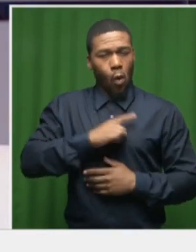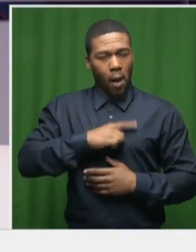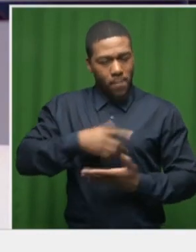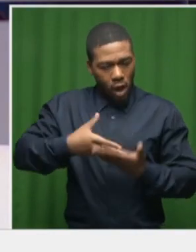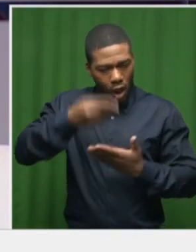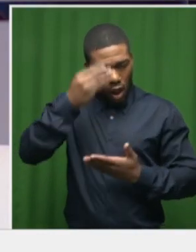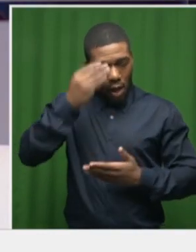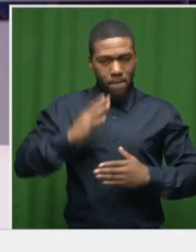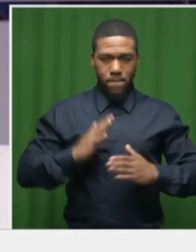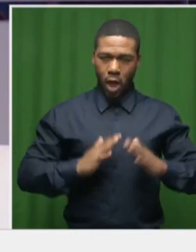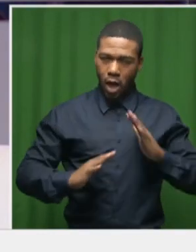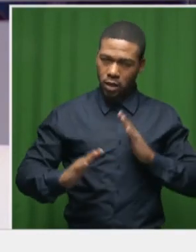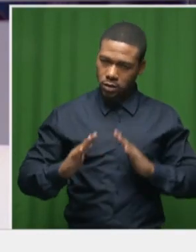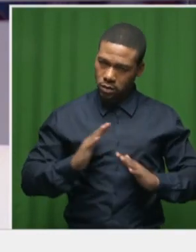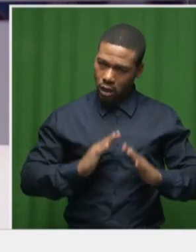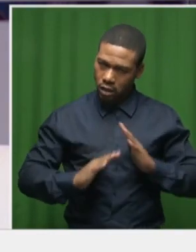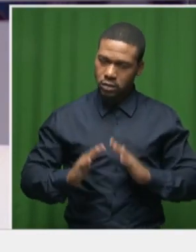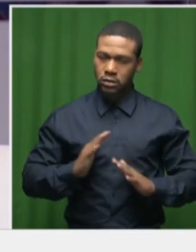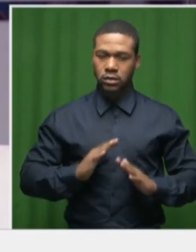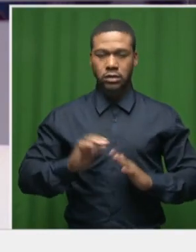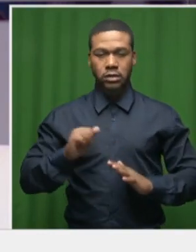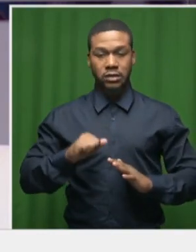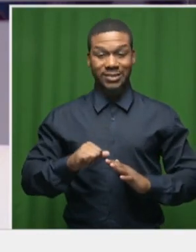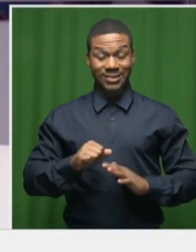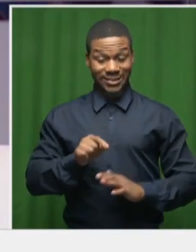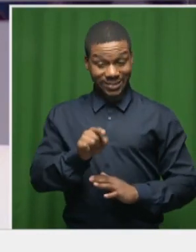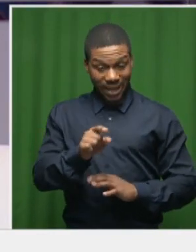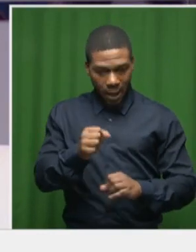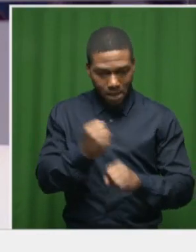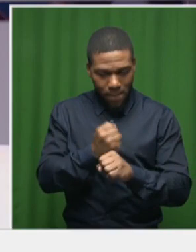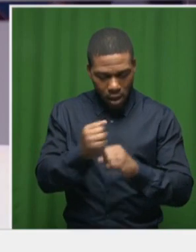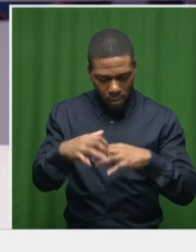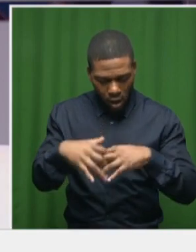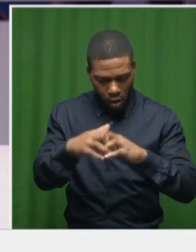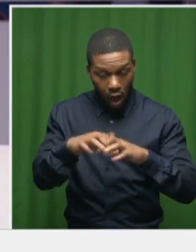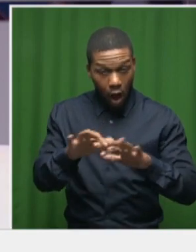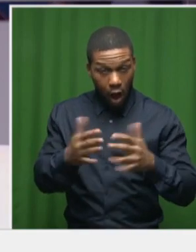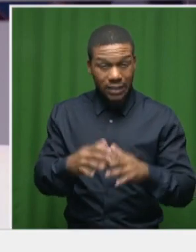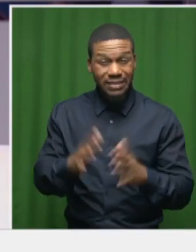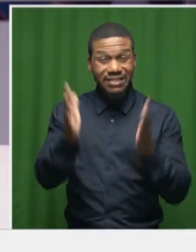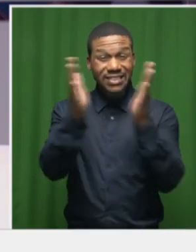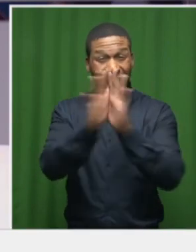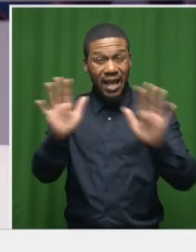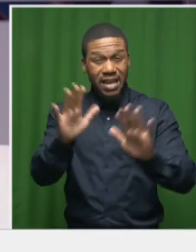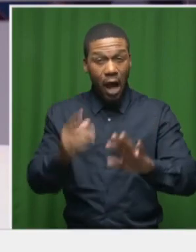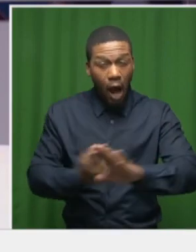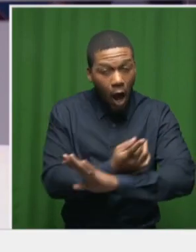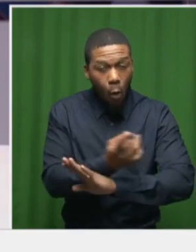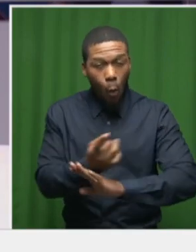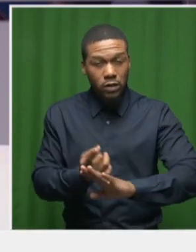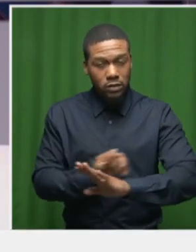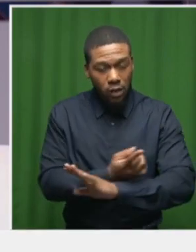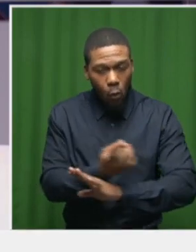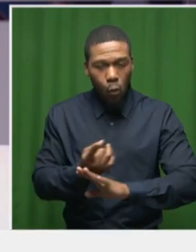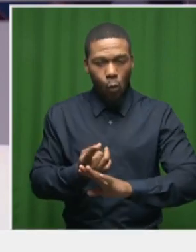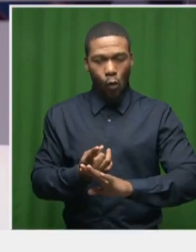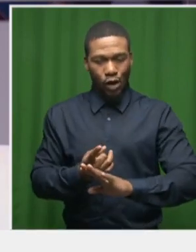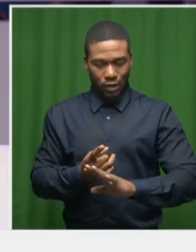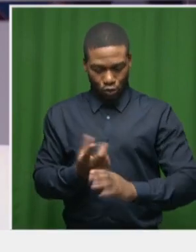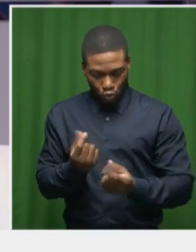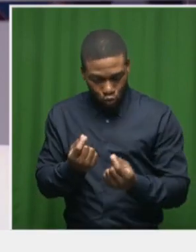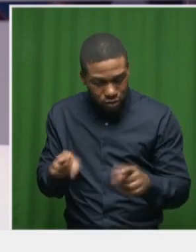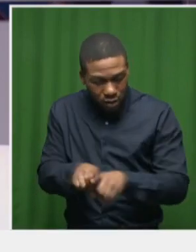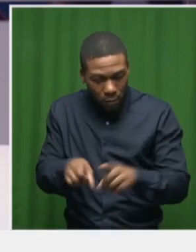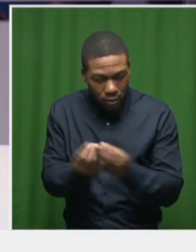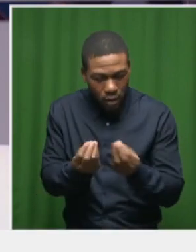actual material itself requires you to sit for 10, 20 hours doing the same thing repetitively. So